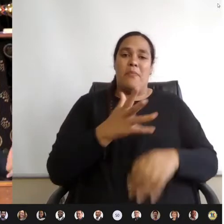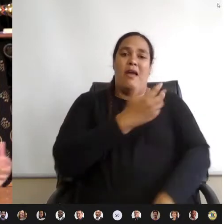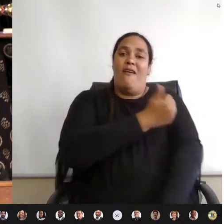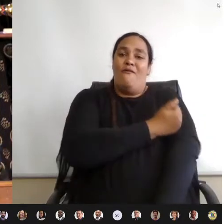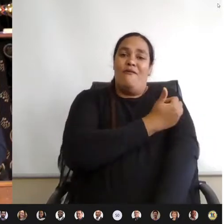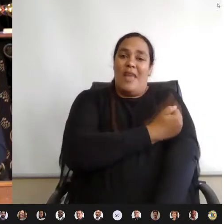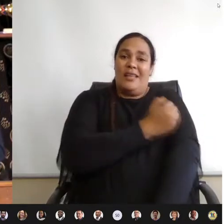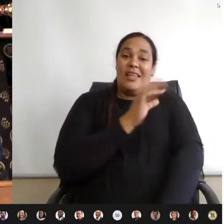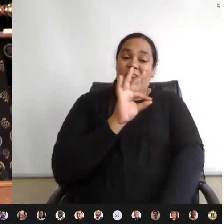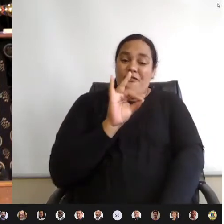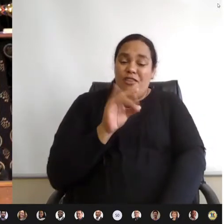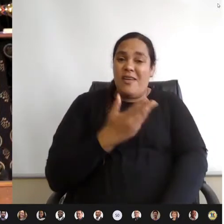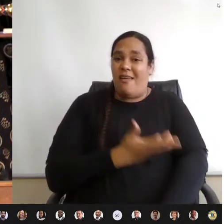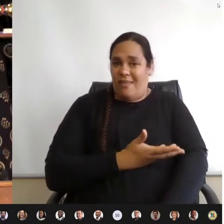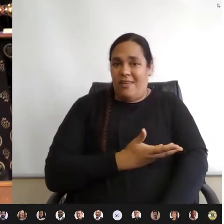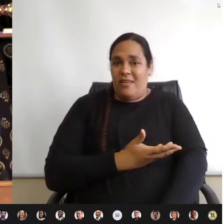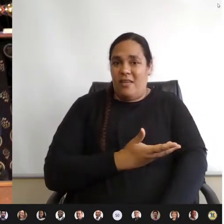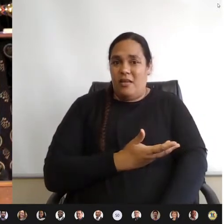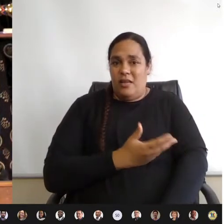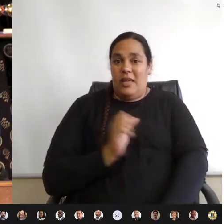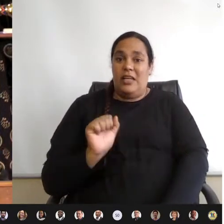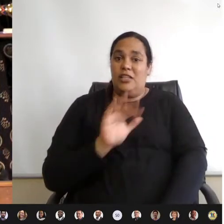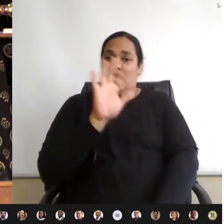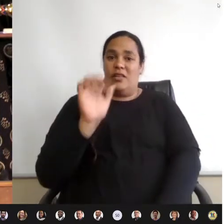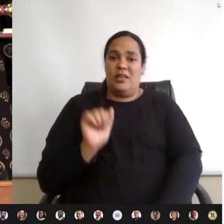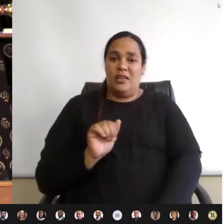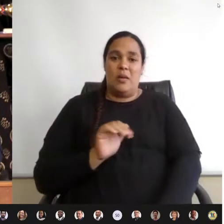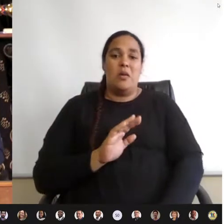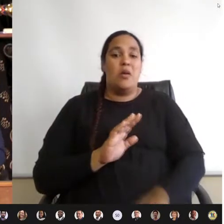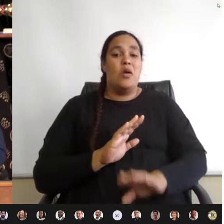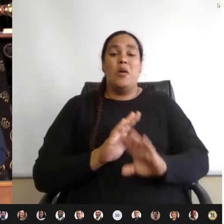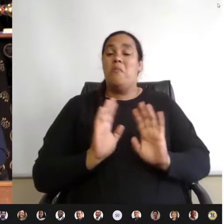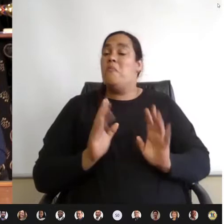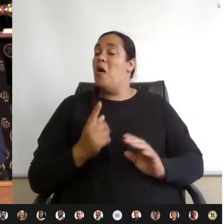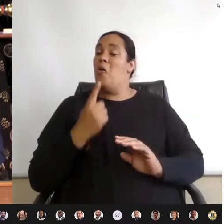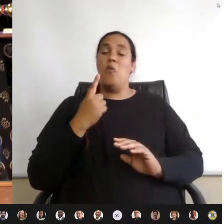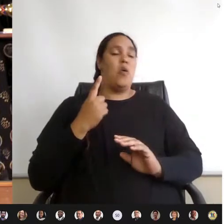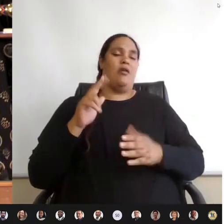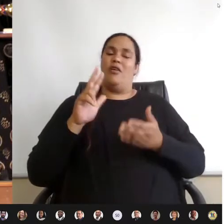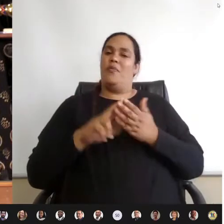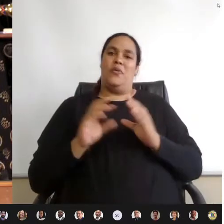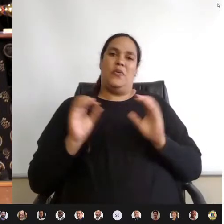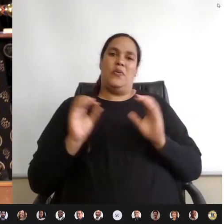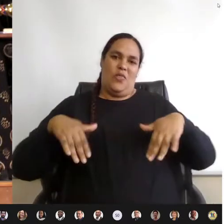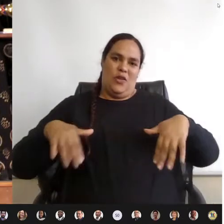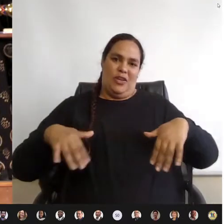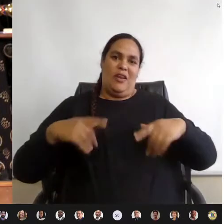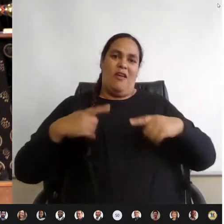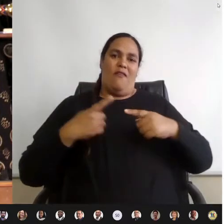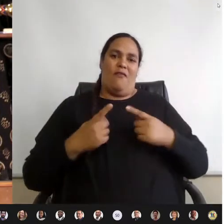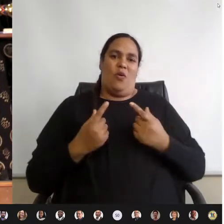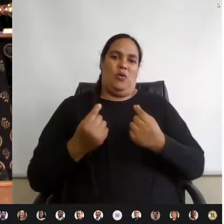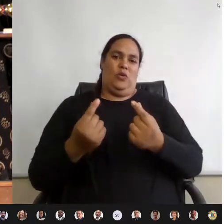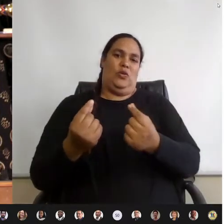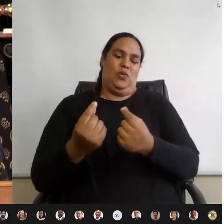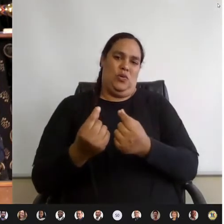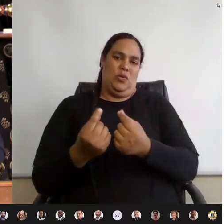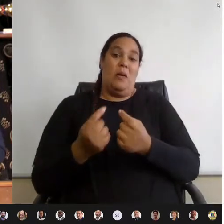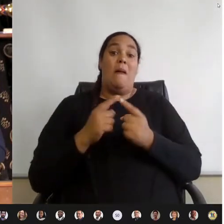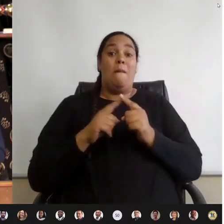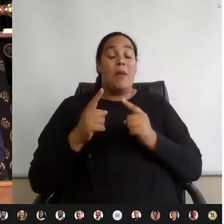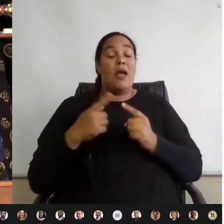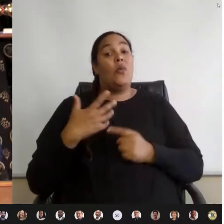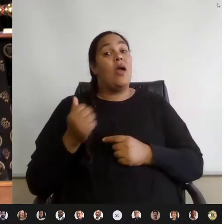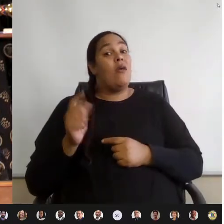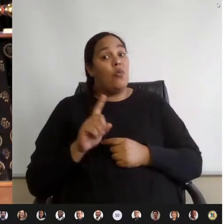a day. And in South Africa, not one vaccine is approved yet for rollout. What we do have